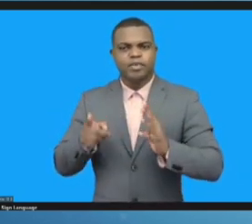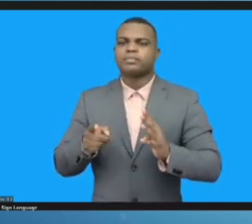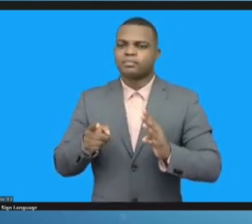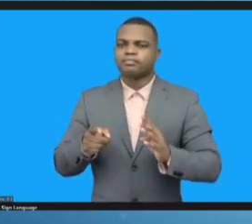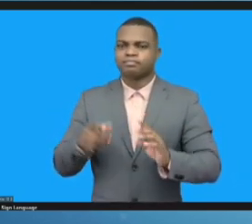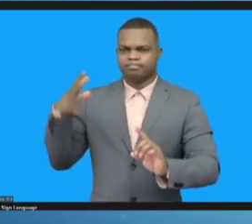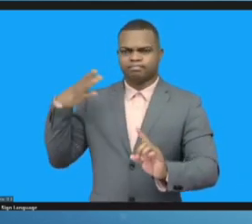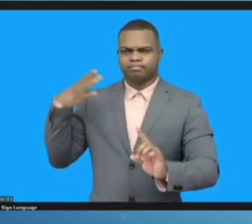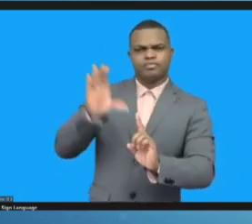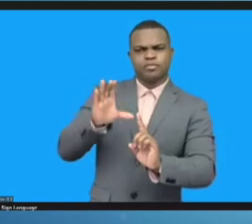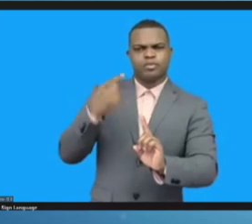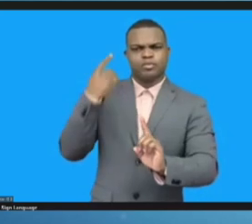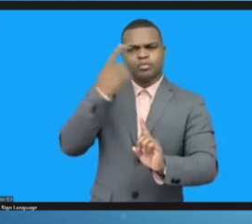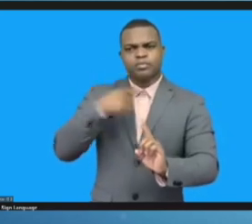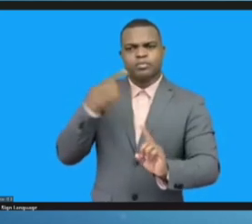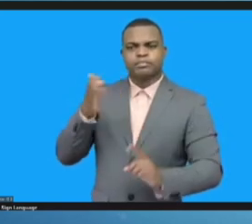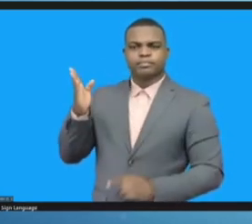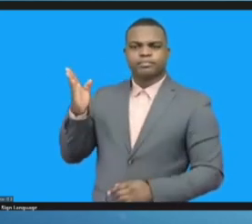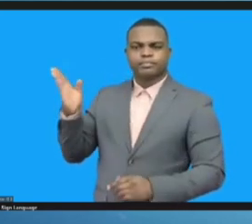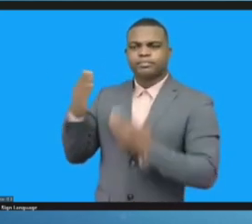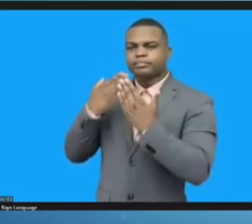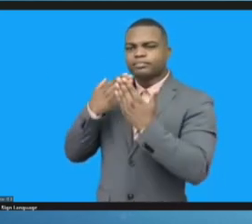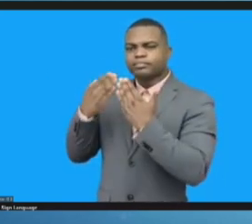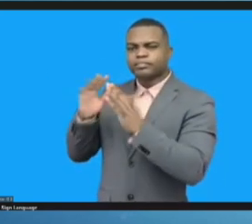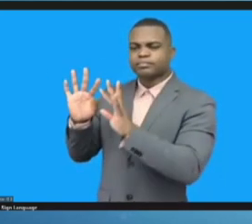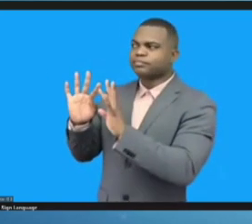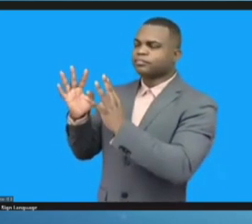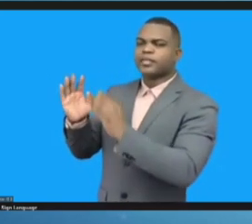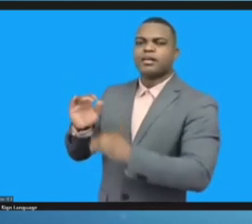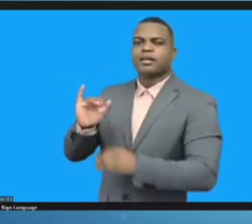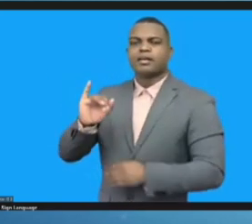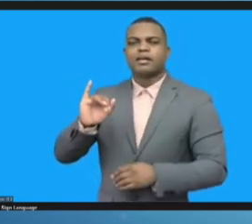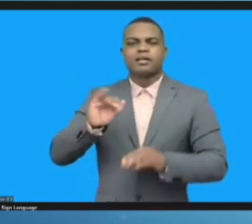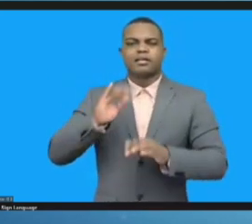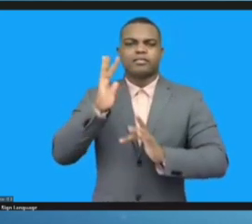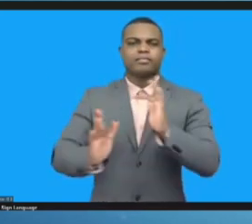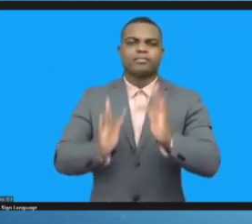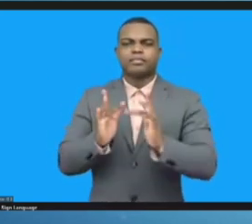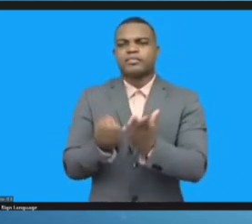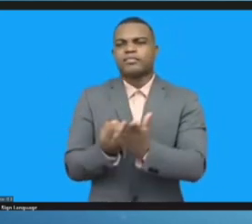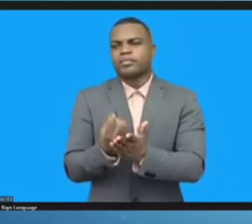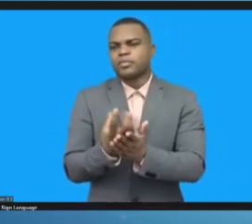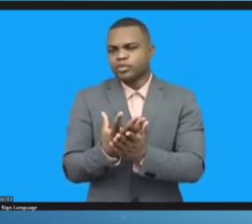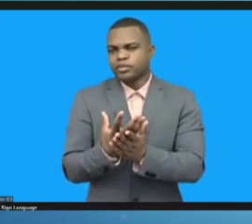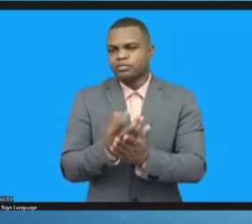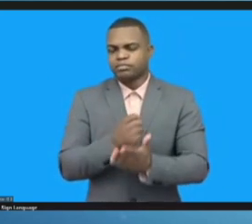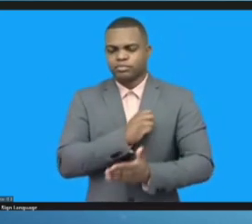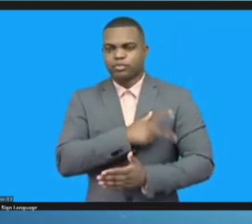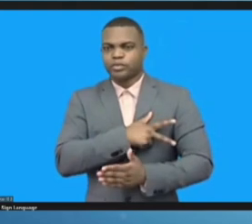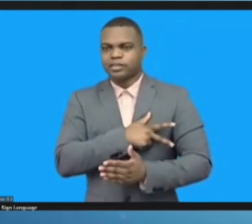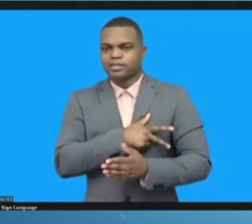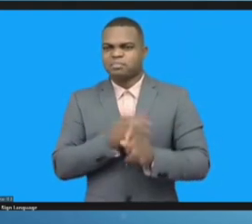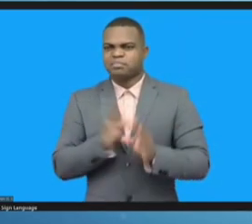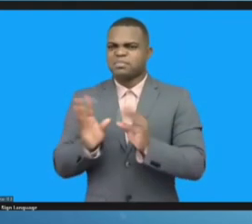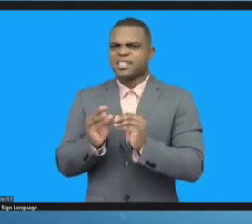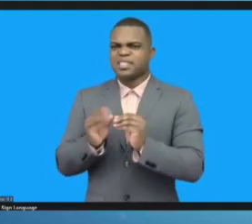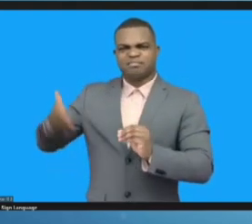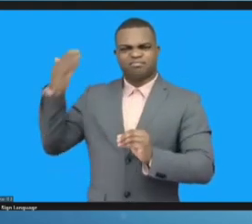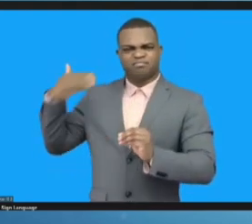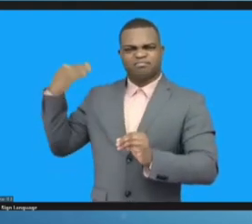Governance Forum was again held in Africa more than 10 years ago in Nairobi in